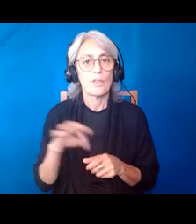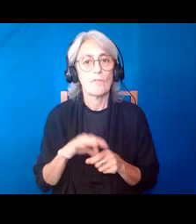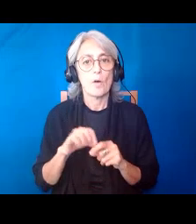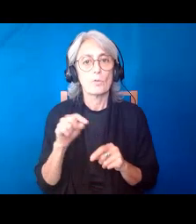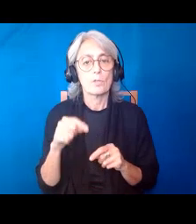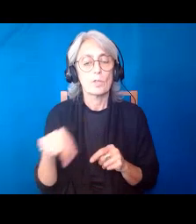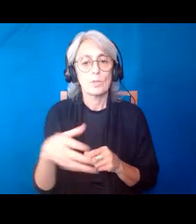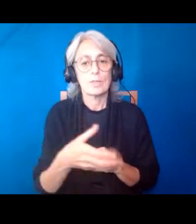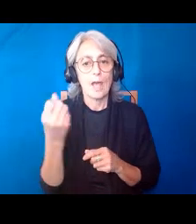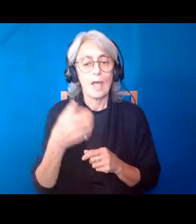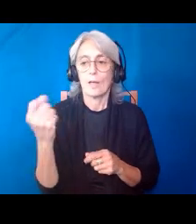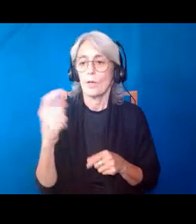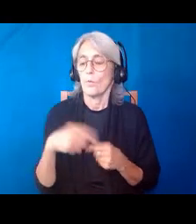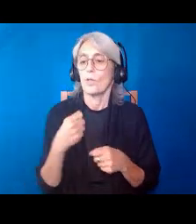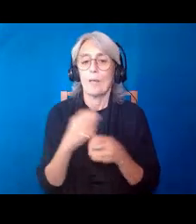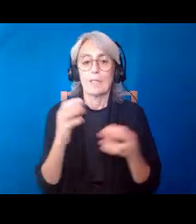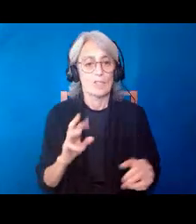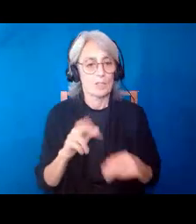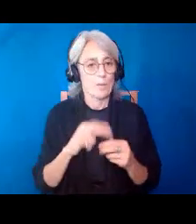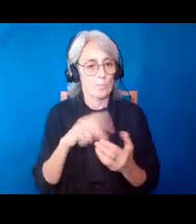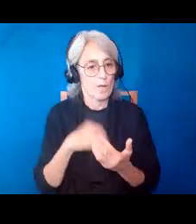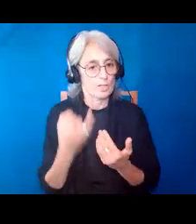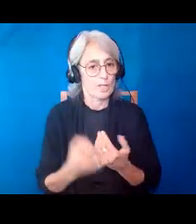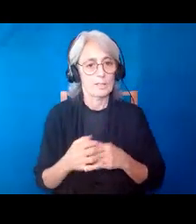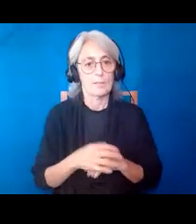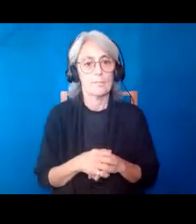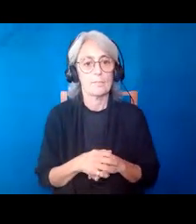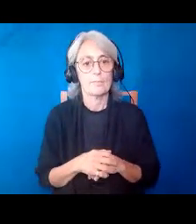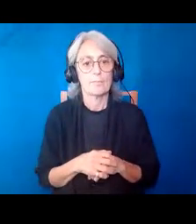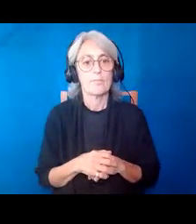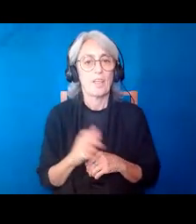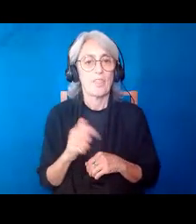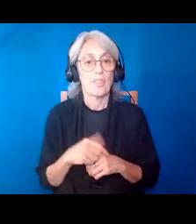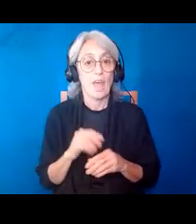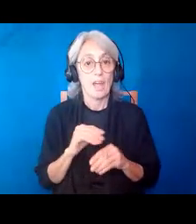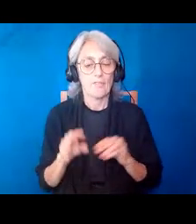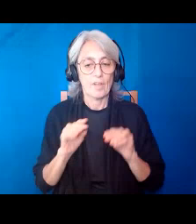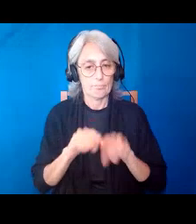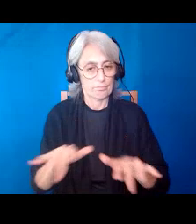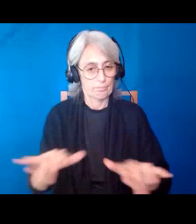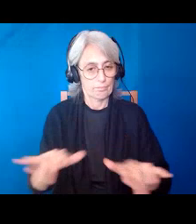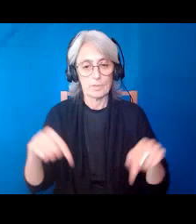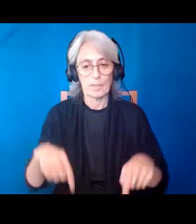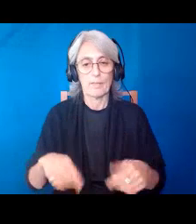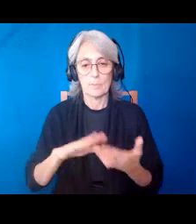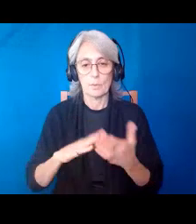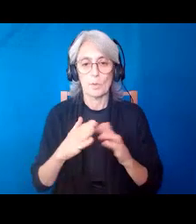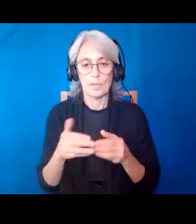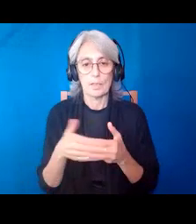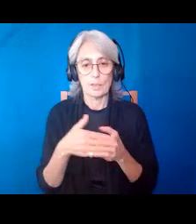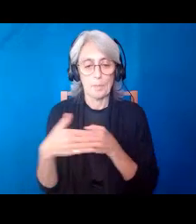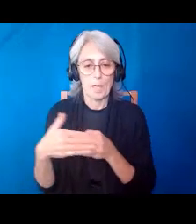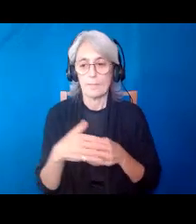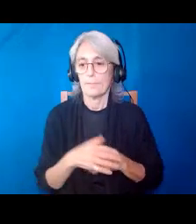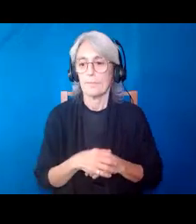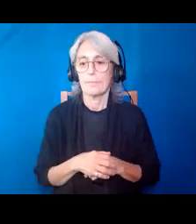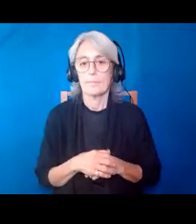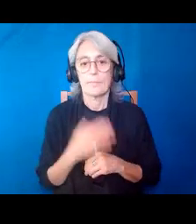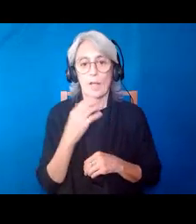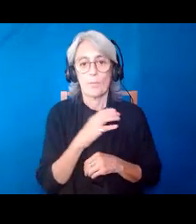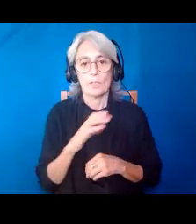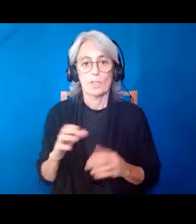make decisions on projects, how that ends up having a ripple effect here in our local community. So thank you, Commissioner Eager,